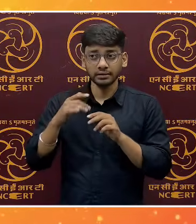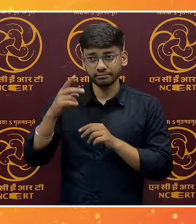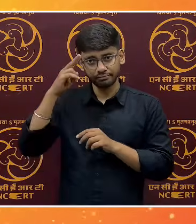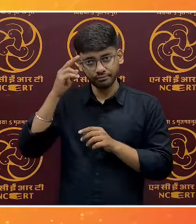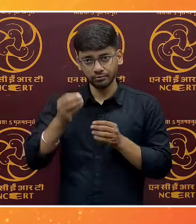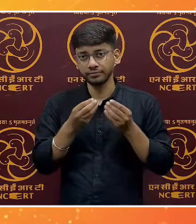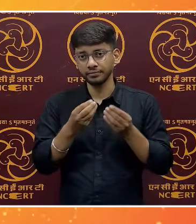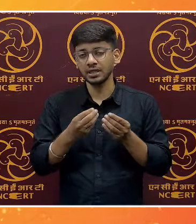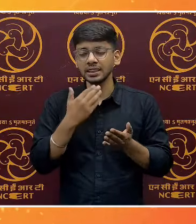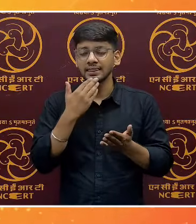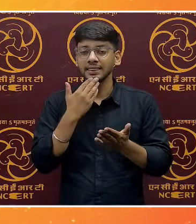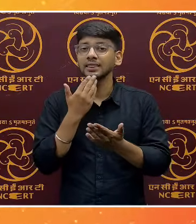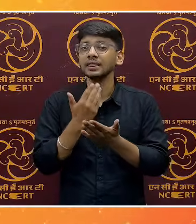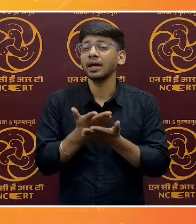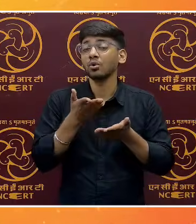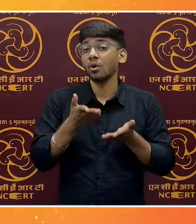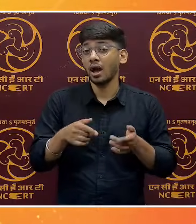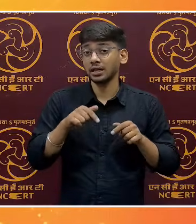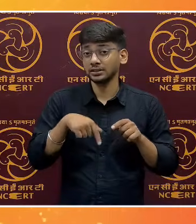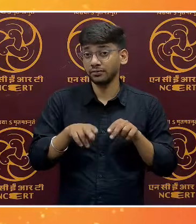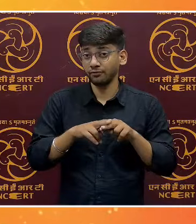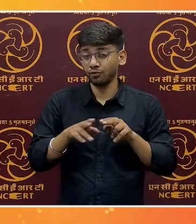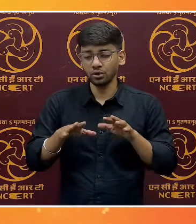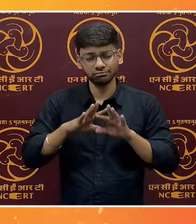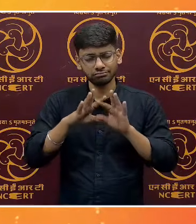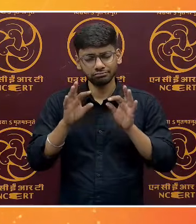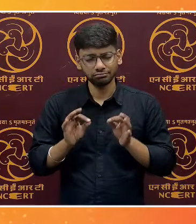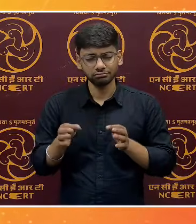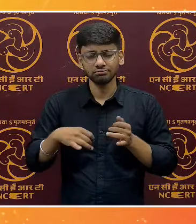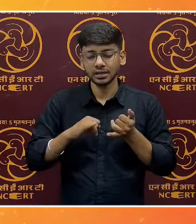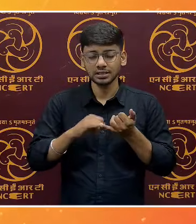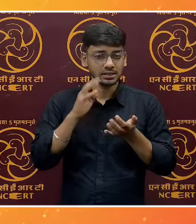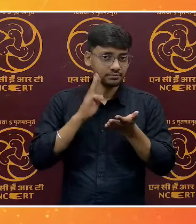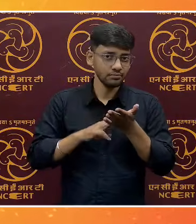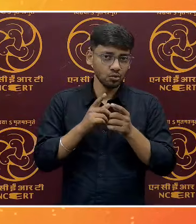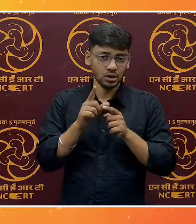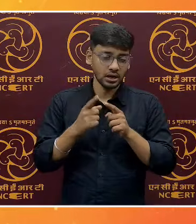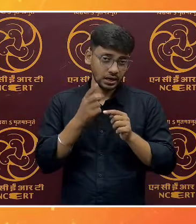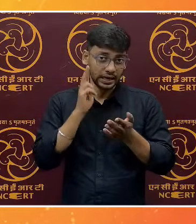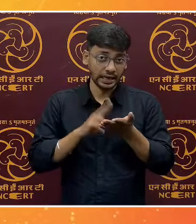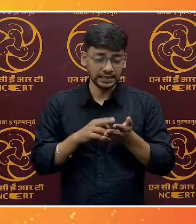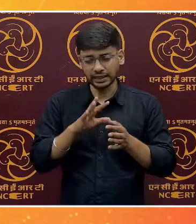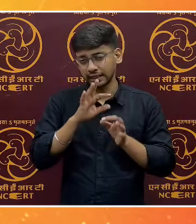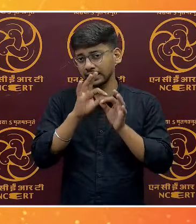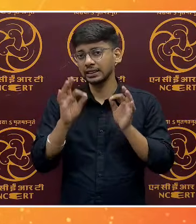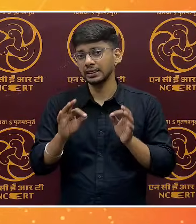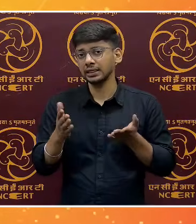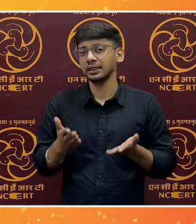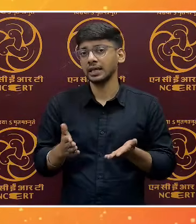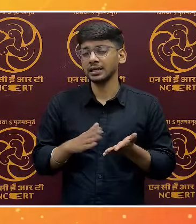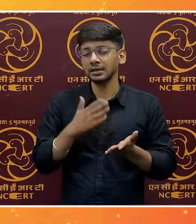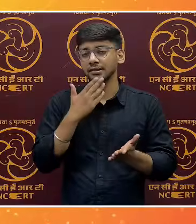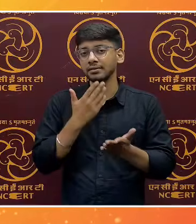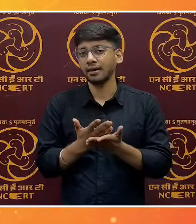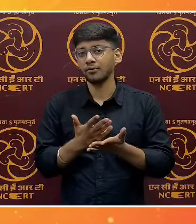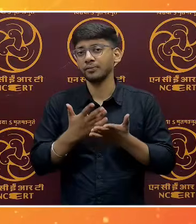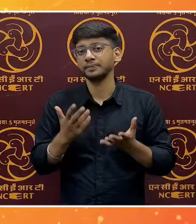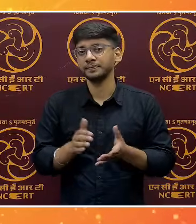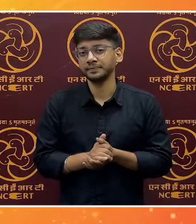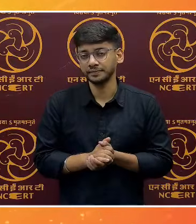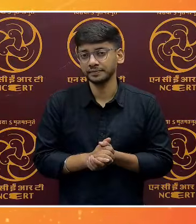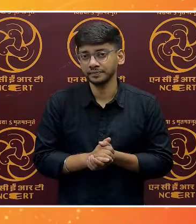Okay. Thank you so much, ma'am, for being with us. It was a wonderful simulation, and it was kind of enjoyable as well. Thank